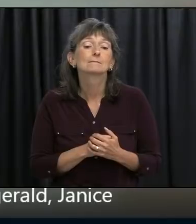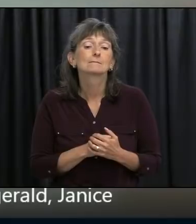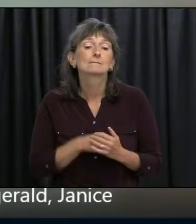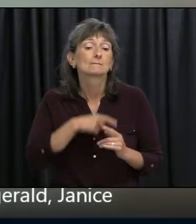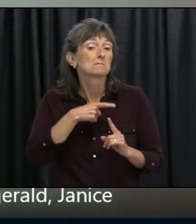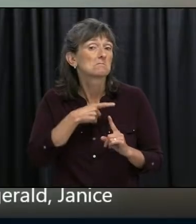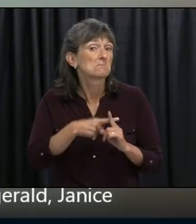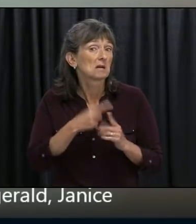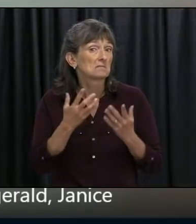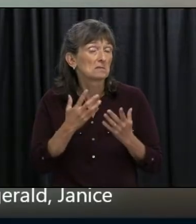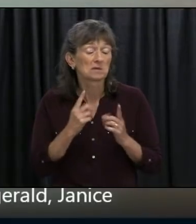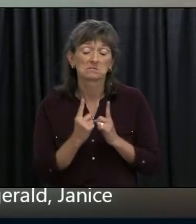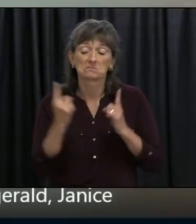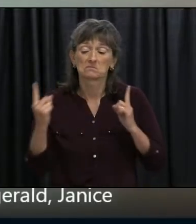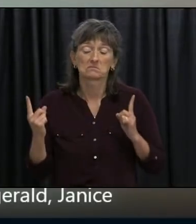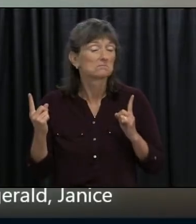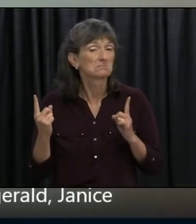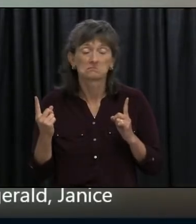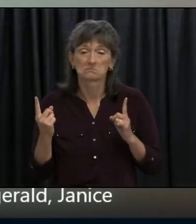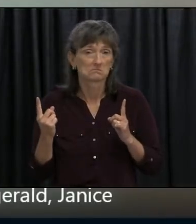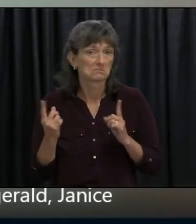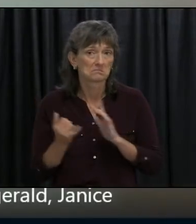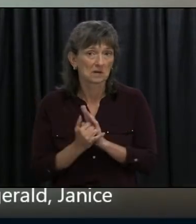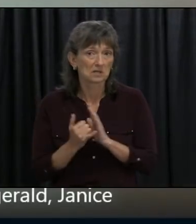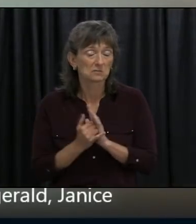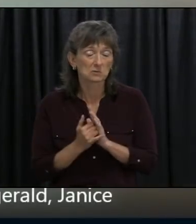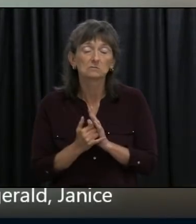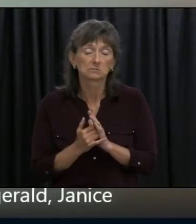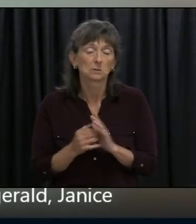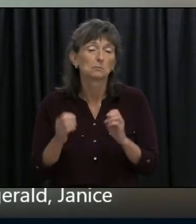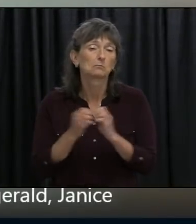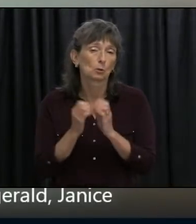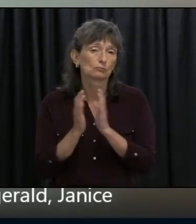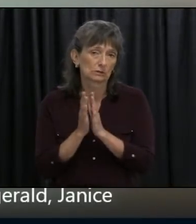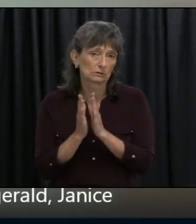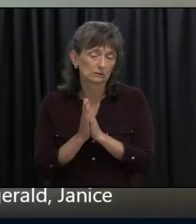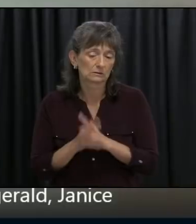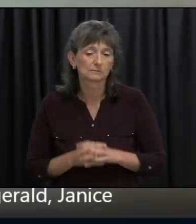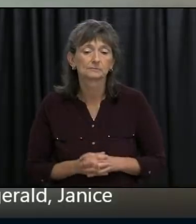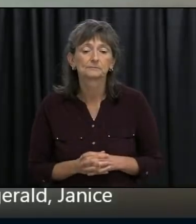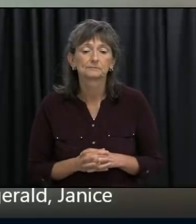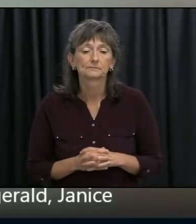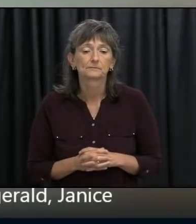where you may not be physically distancing, we know that that's a high risk. But